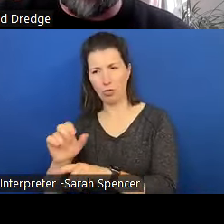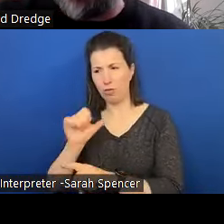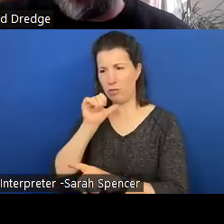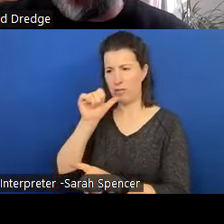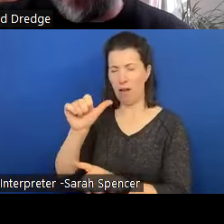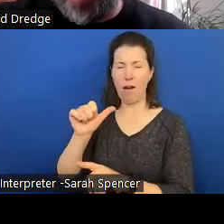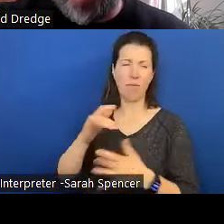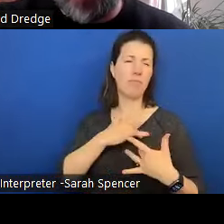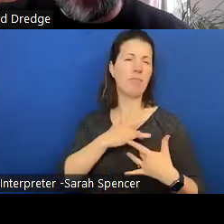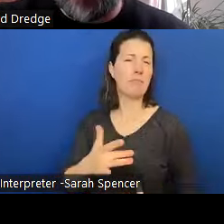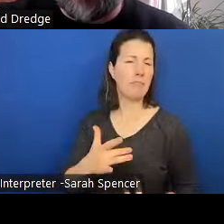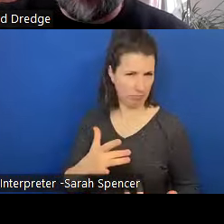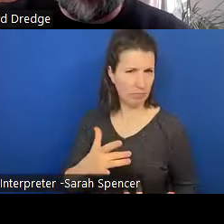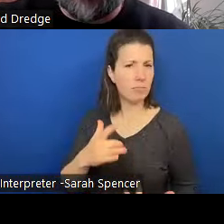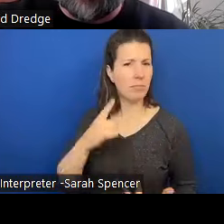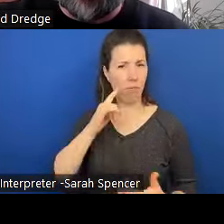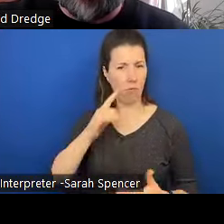normal.